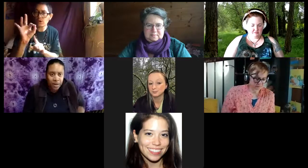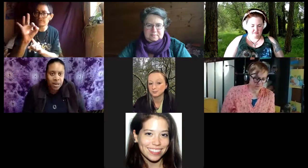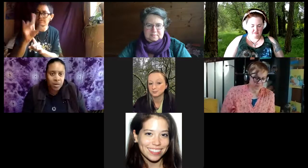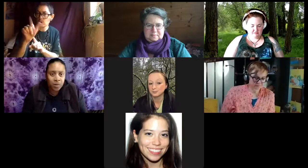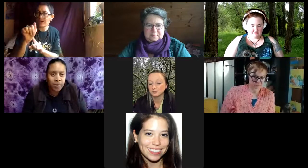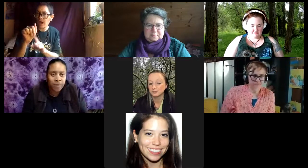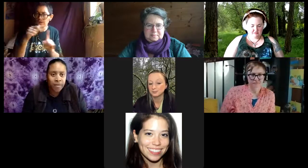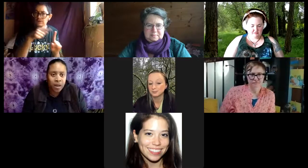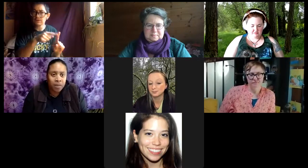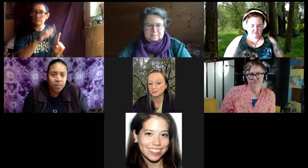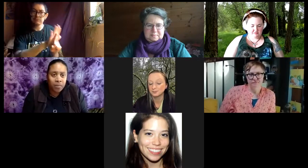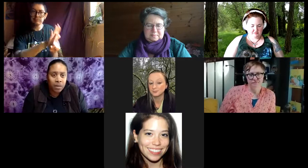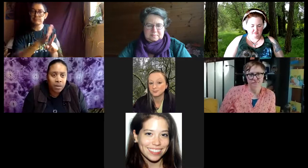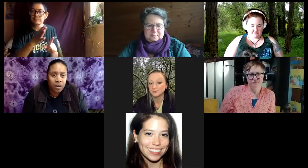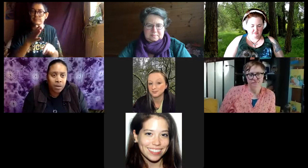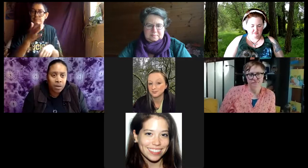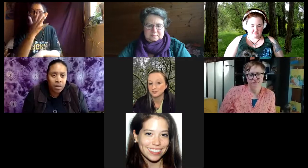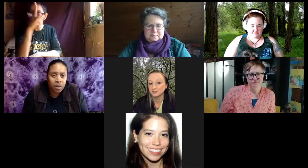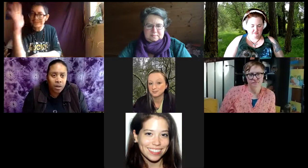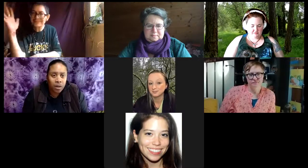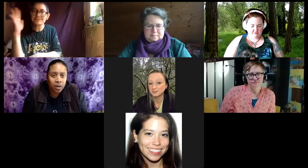That'll be an intuitive thing.